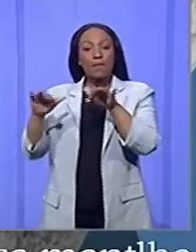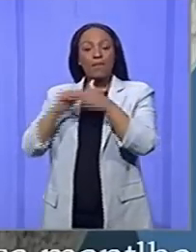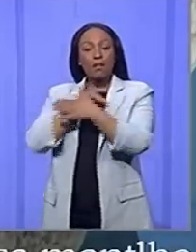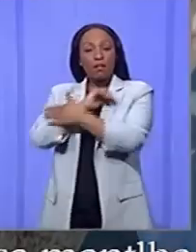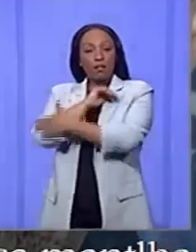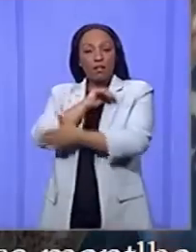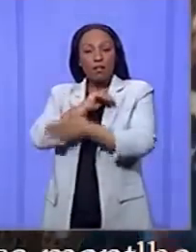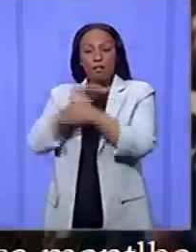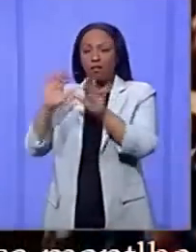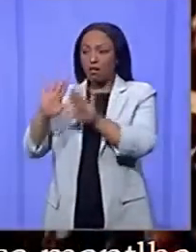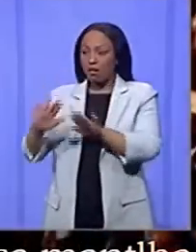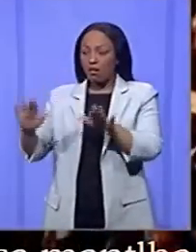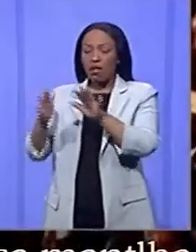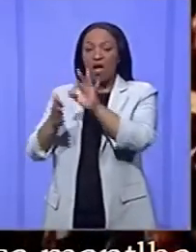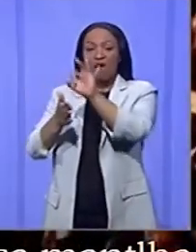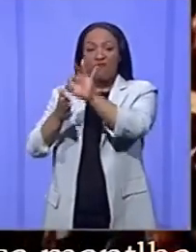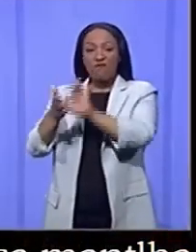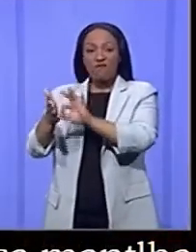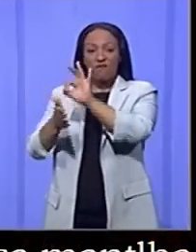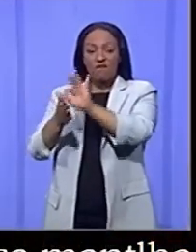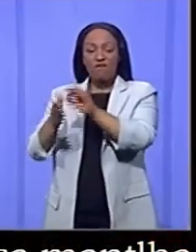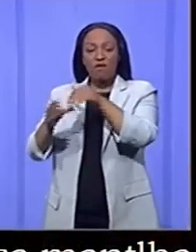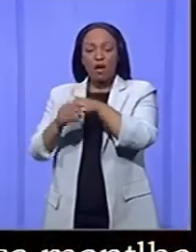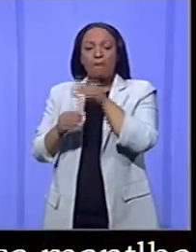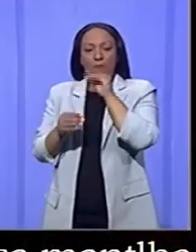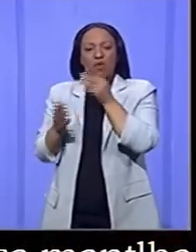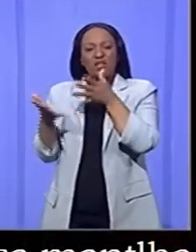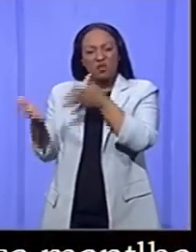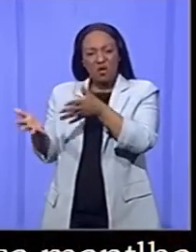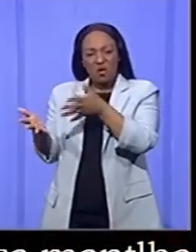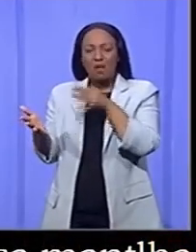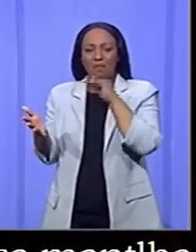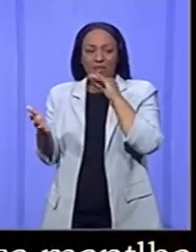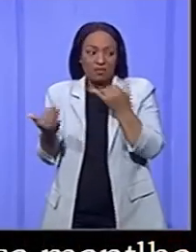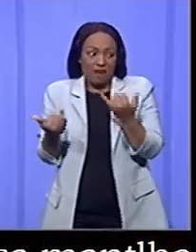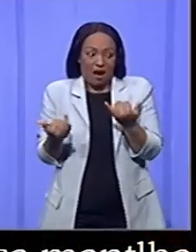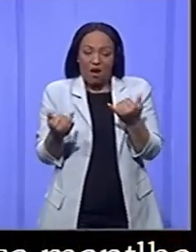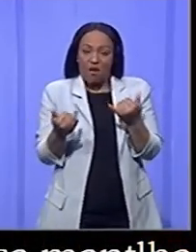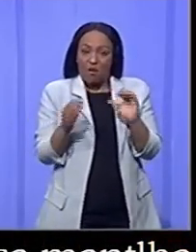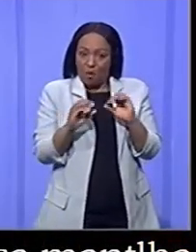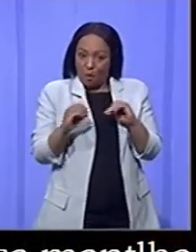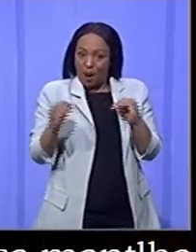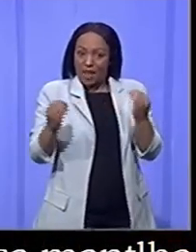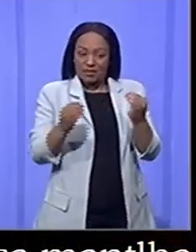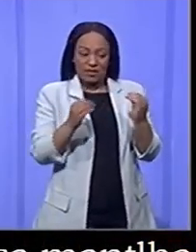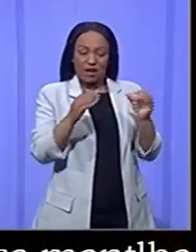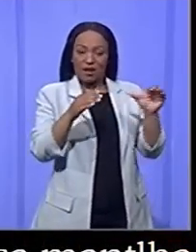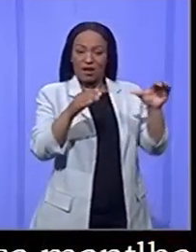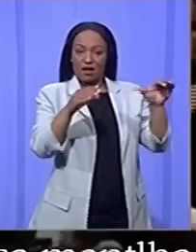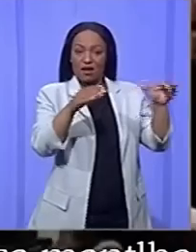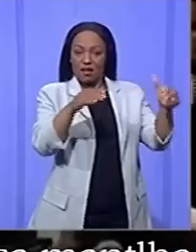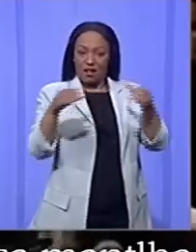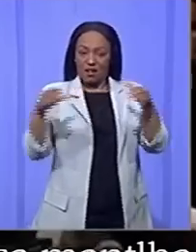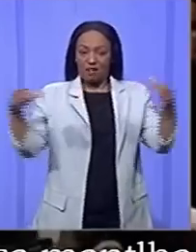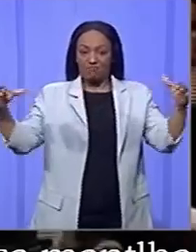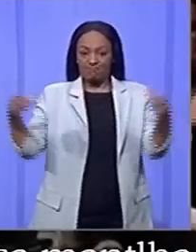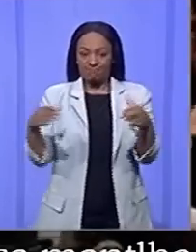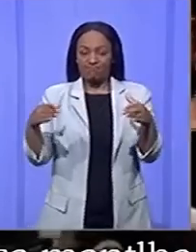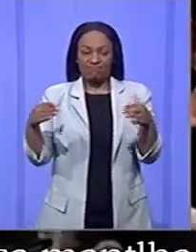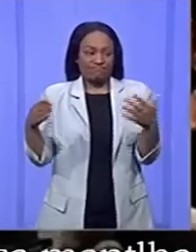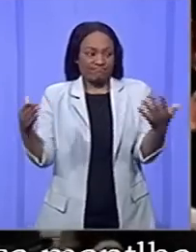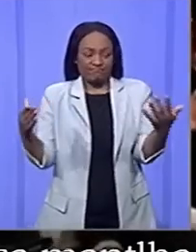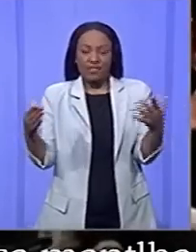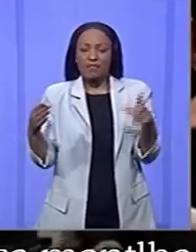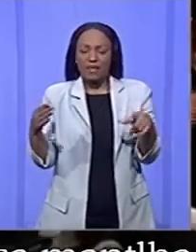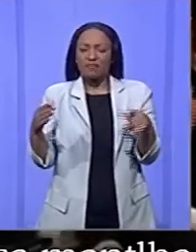tjena e shele matsong a baeteledipele ba rona hore ba netefatse hore ba tsamaise merero ya puso ka mokgwa